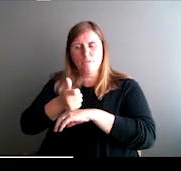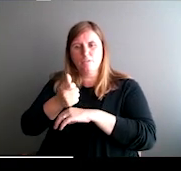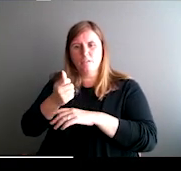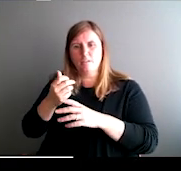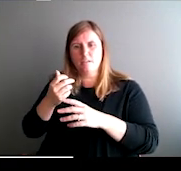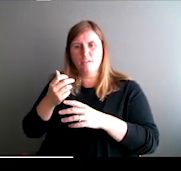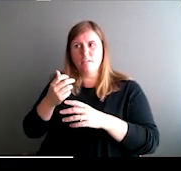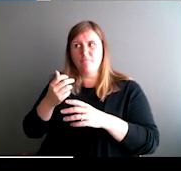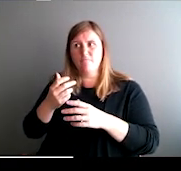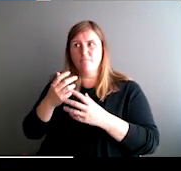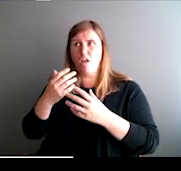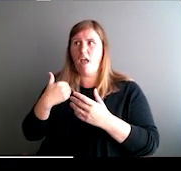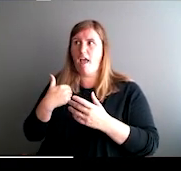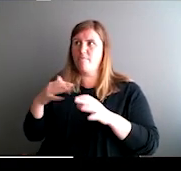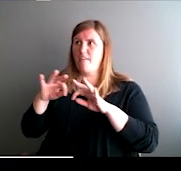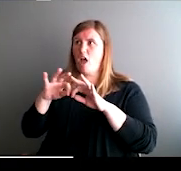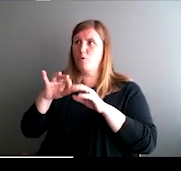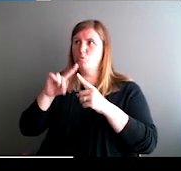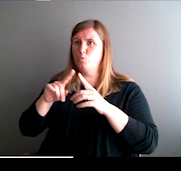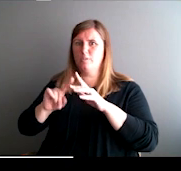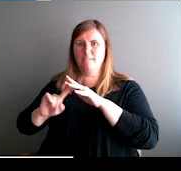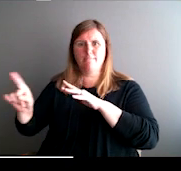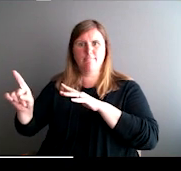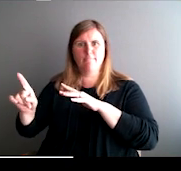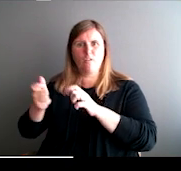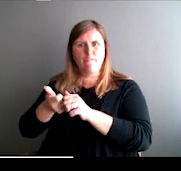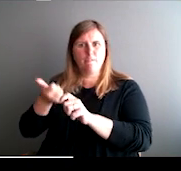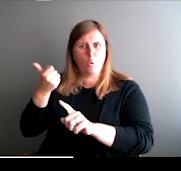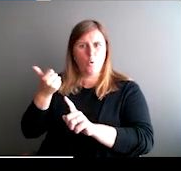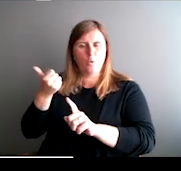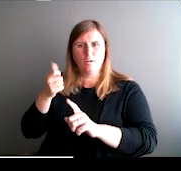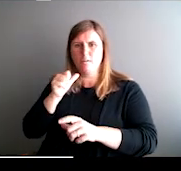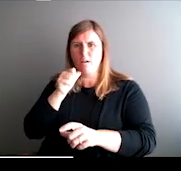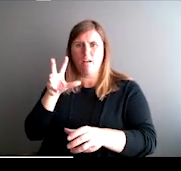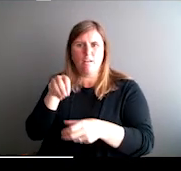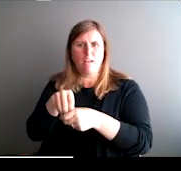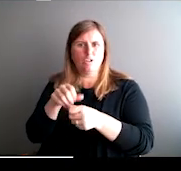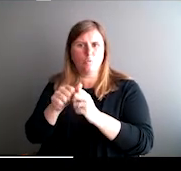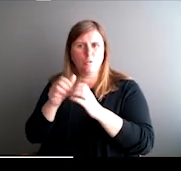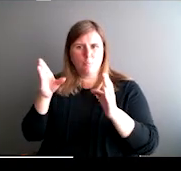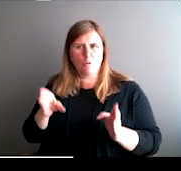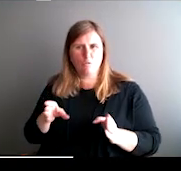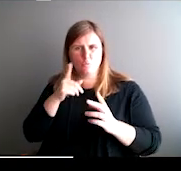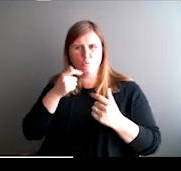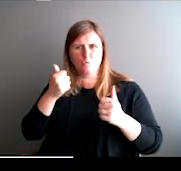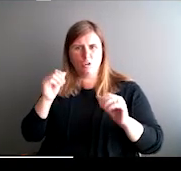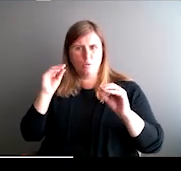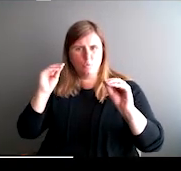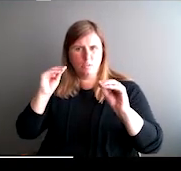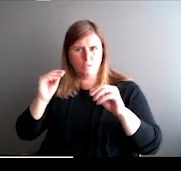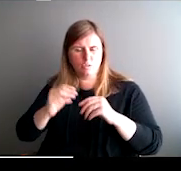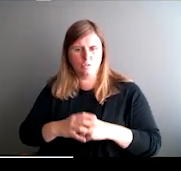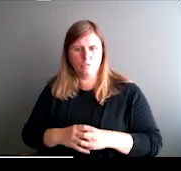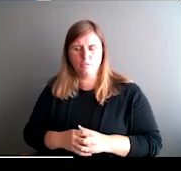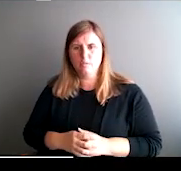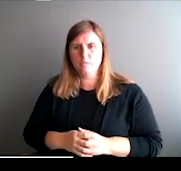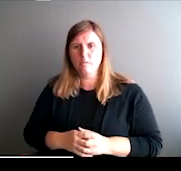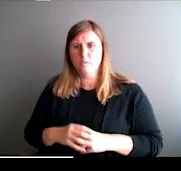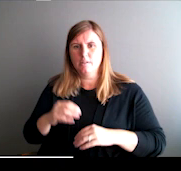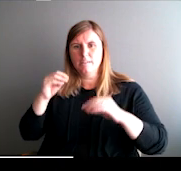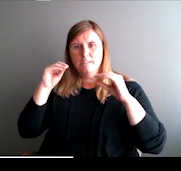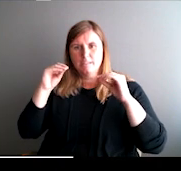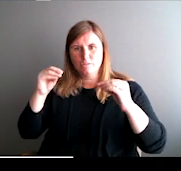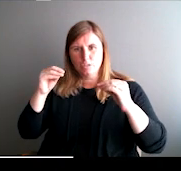of getting the heck out of there, of avoiding the instruction, of not engaging with the person that's trying to teach.